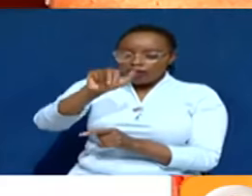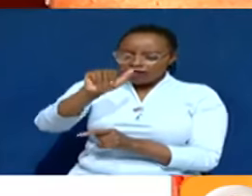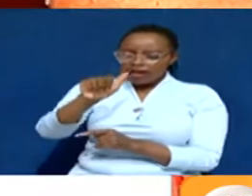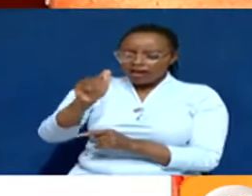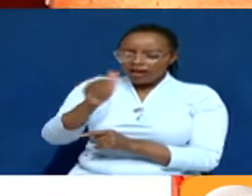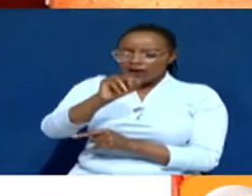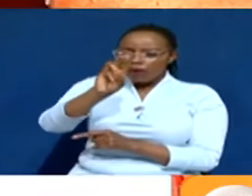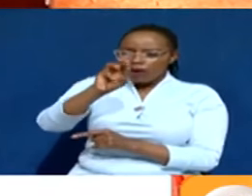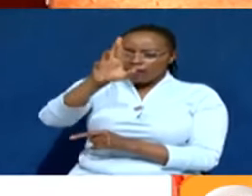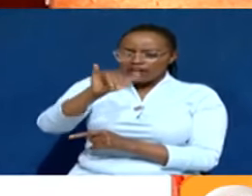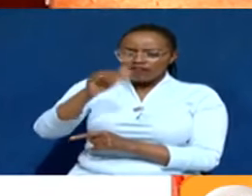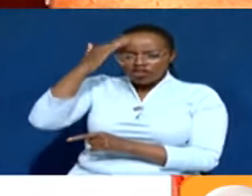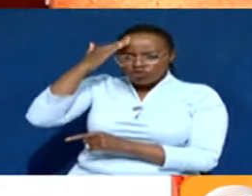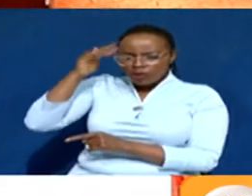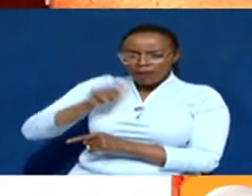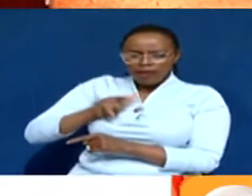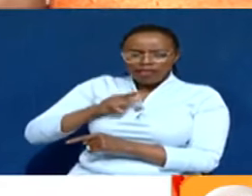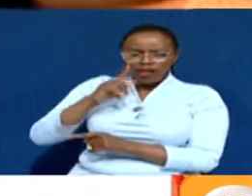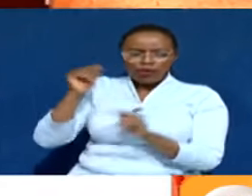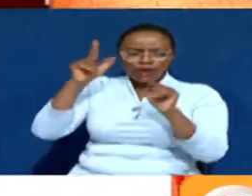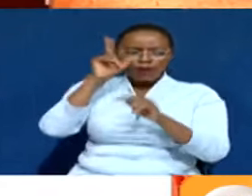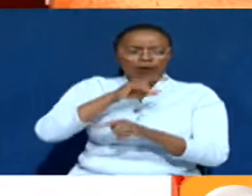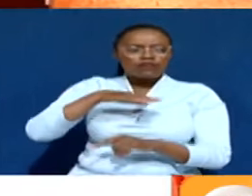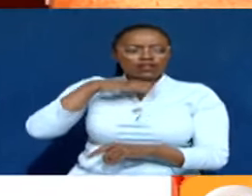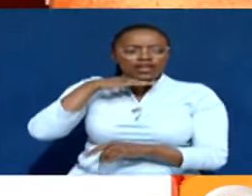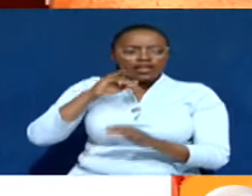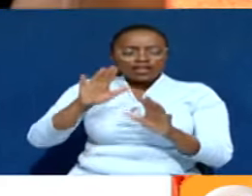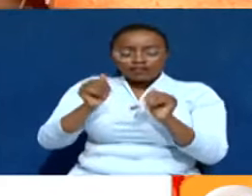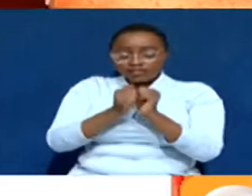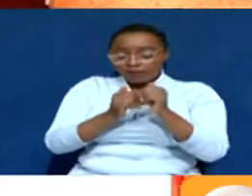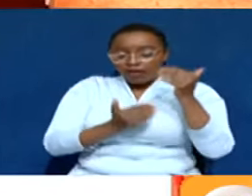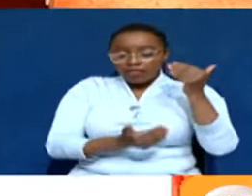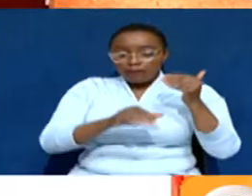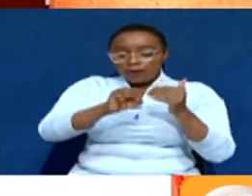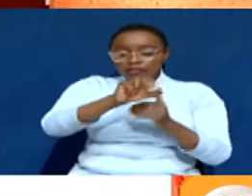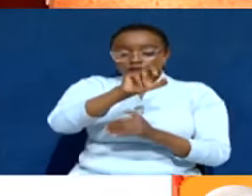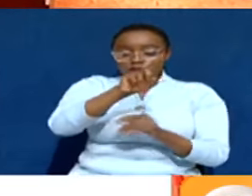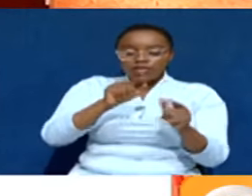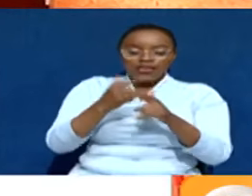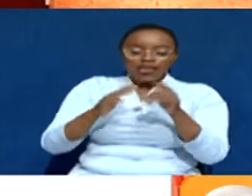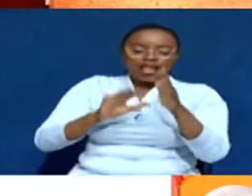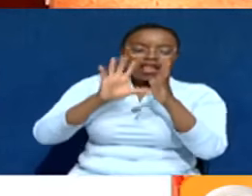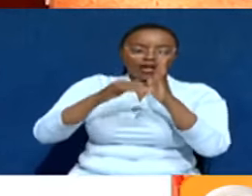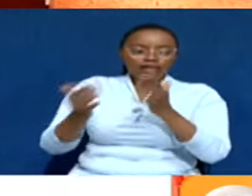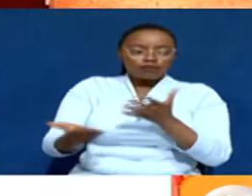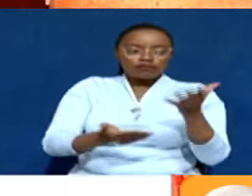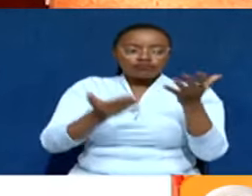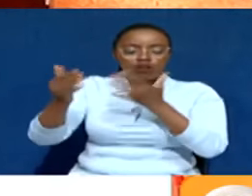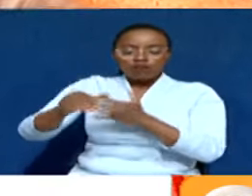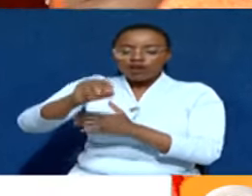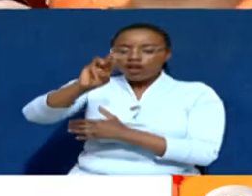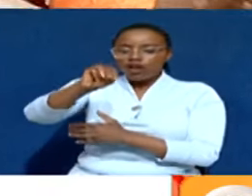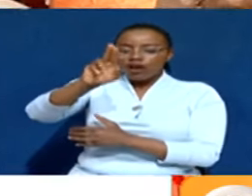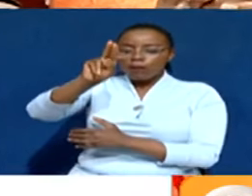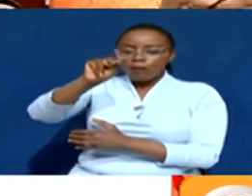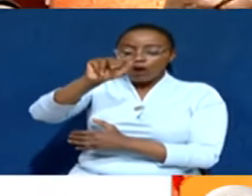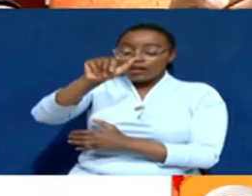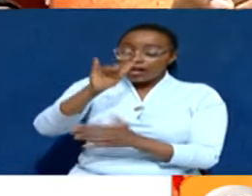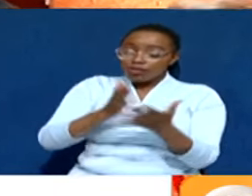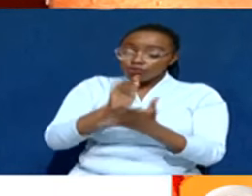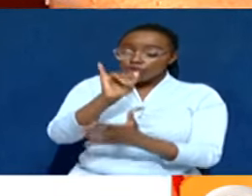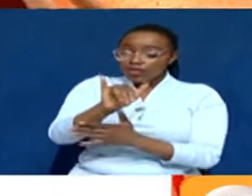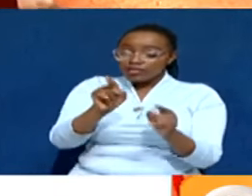you remember the case of that lady mwenye alikuja kama amekufa na kaacha mtoto Saudi, mtoto akakuja nyuma yake? Mwana alikuwa ameshikilia because of